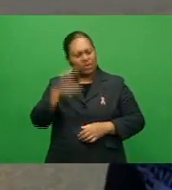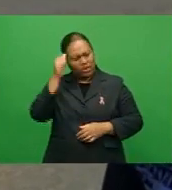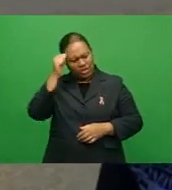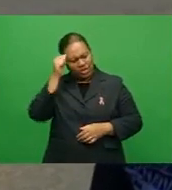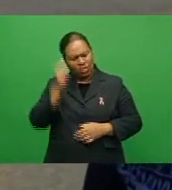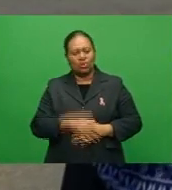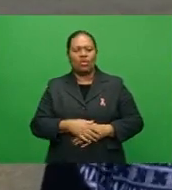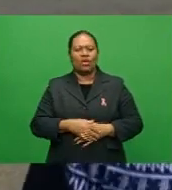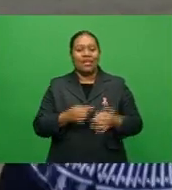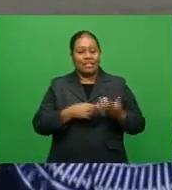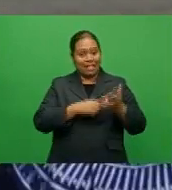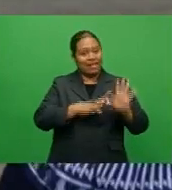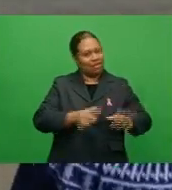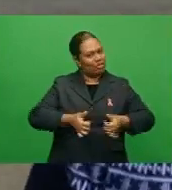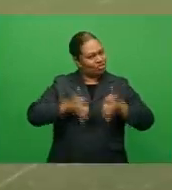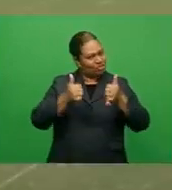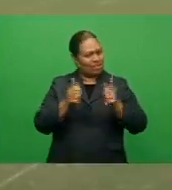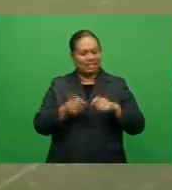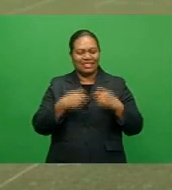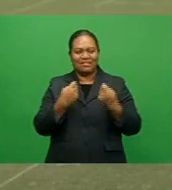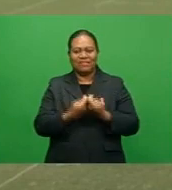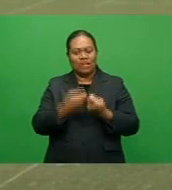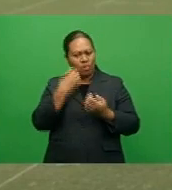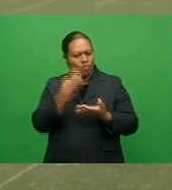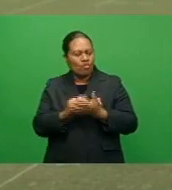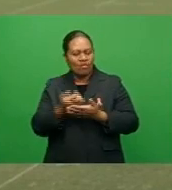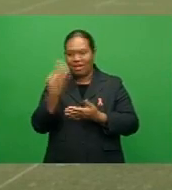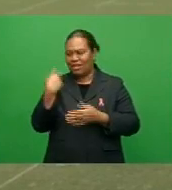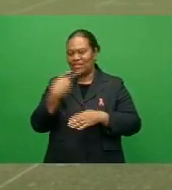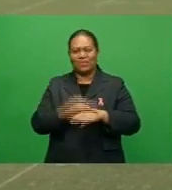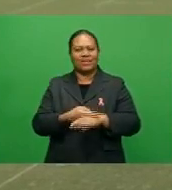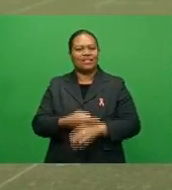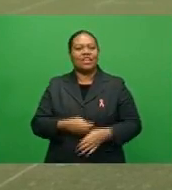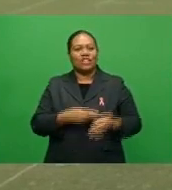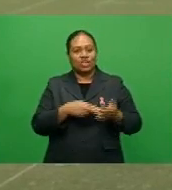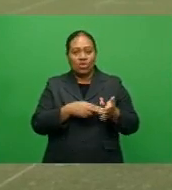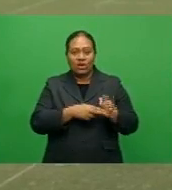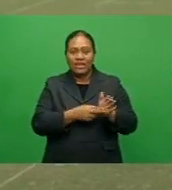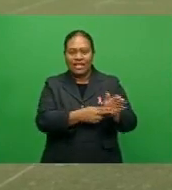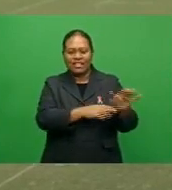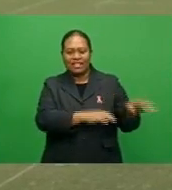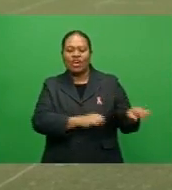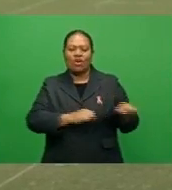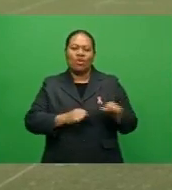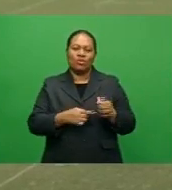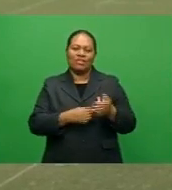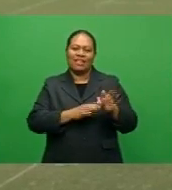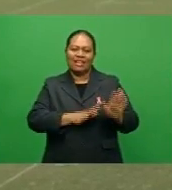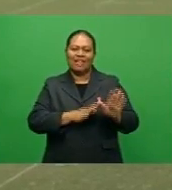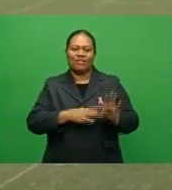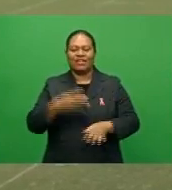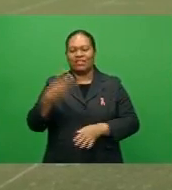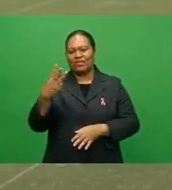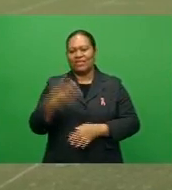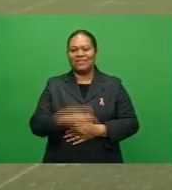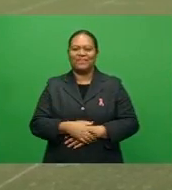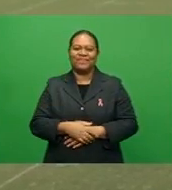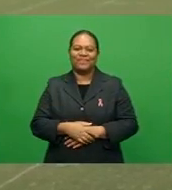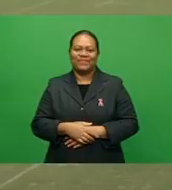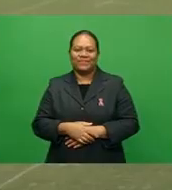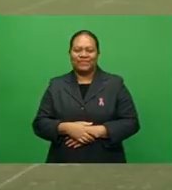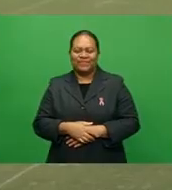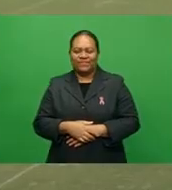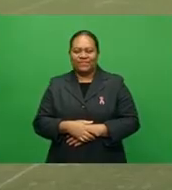very good team. They proved it last week. Nandi hosts Tailevu at Prince Charles Park tomorrow afternoon at 3. Karleni